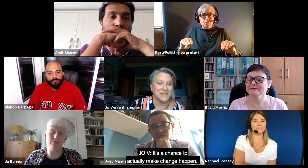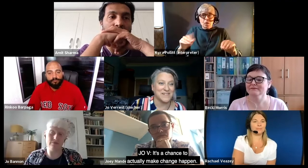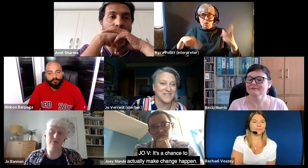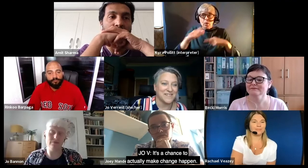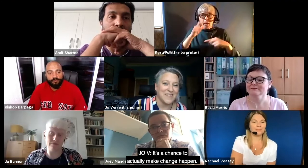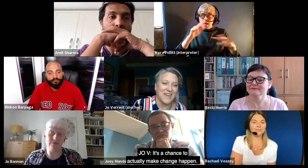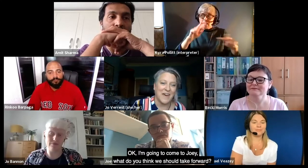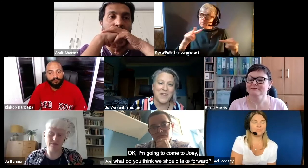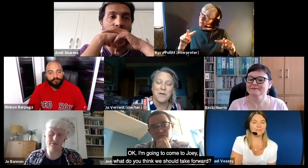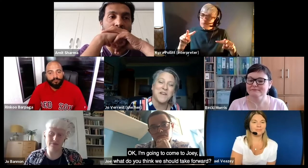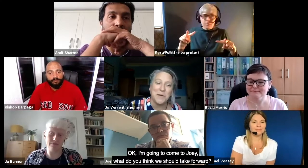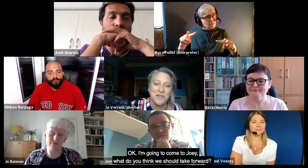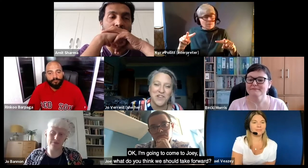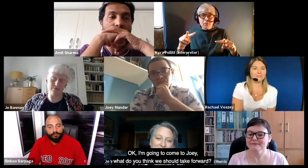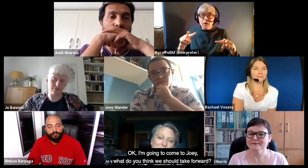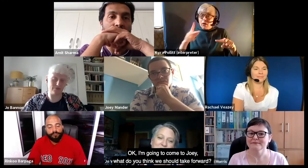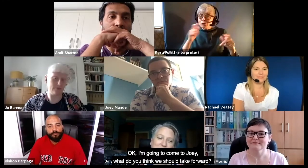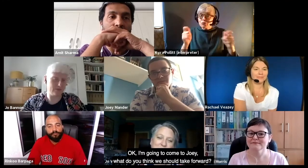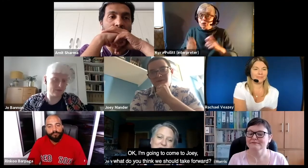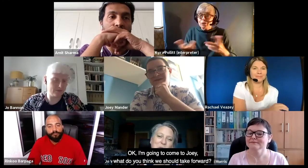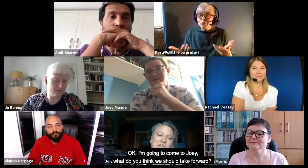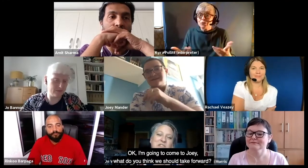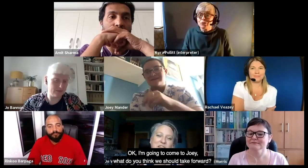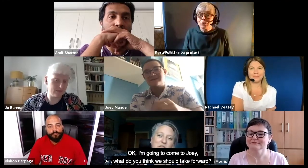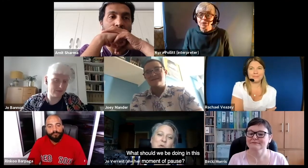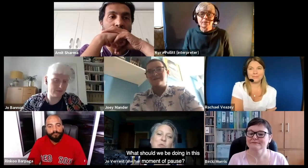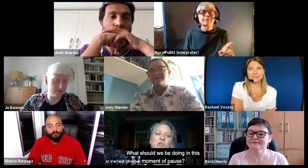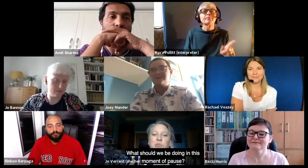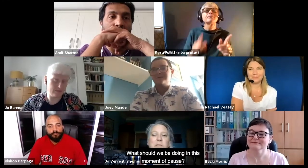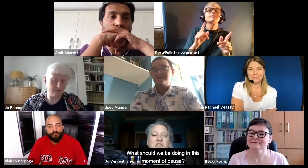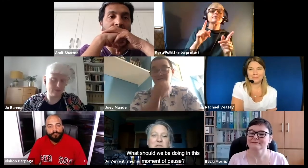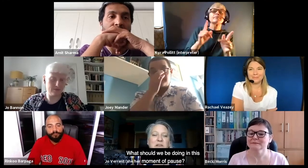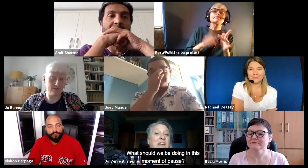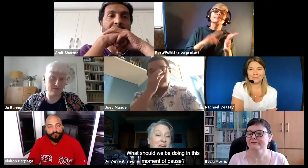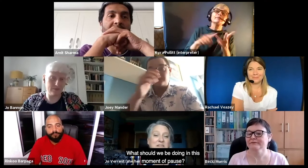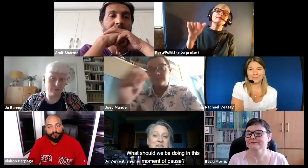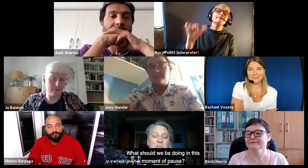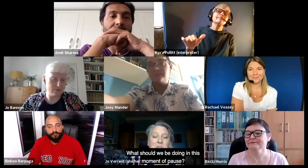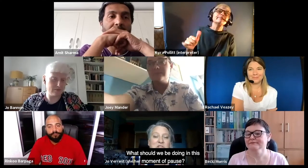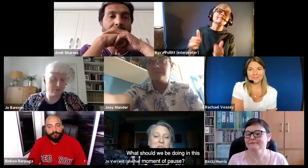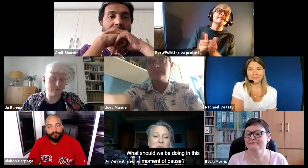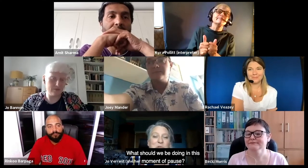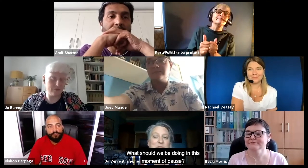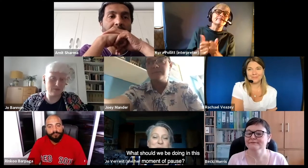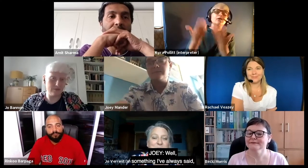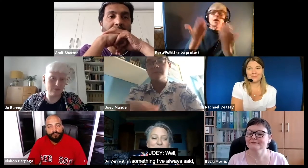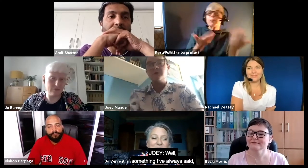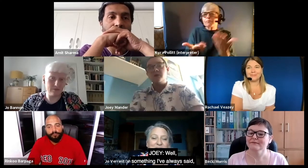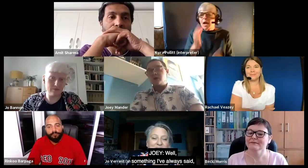happen. Okay, I'm going to come to Joey. What do you think we should take forward? What should we be doing in this moment of